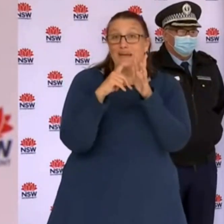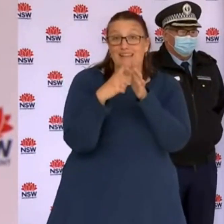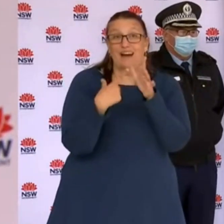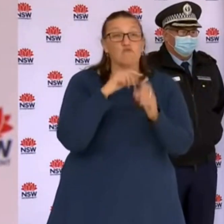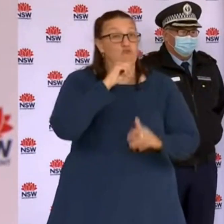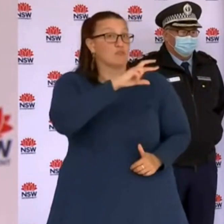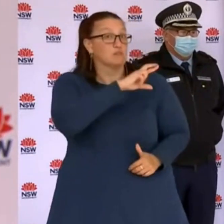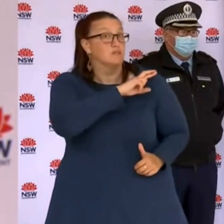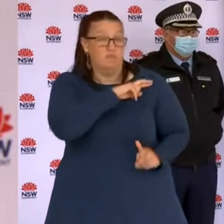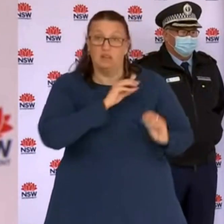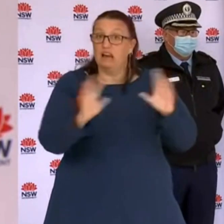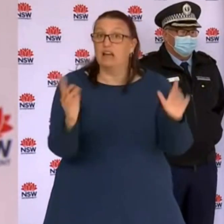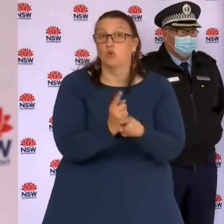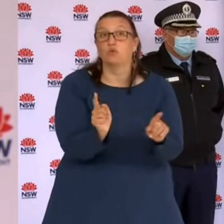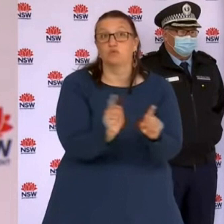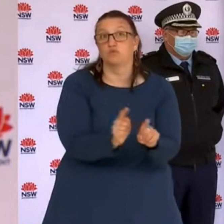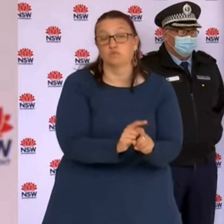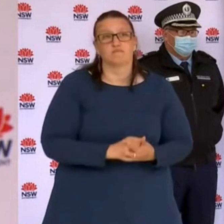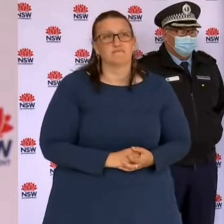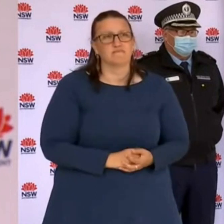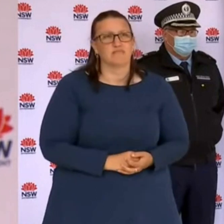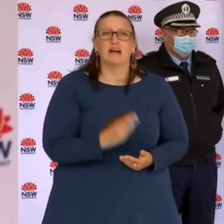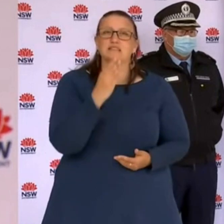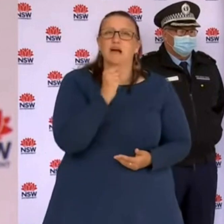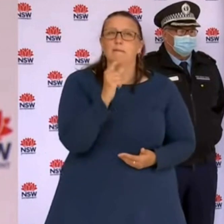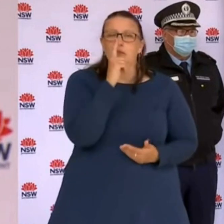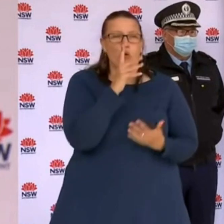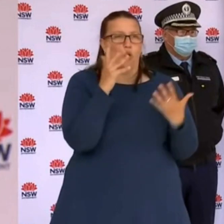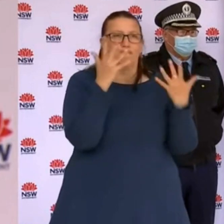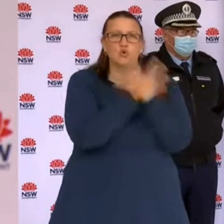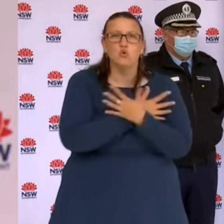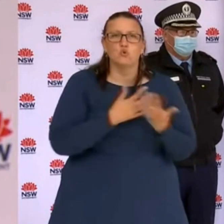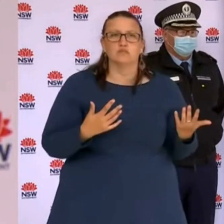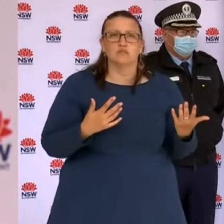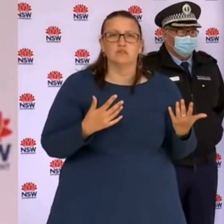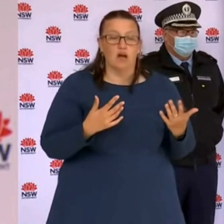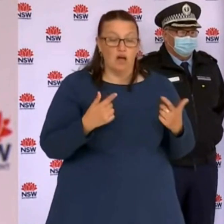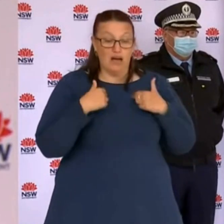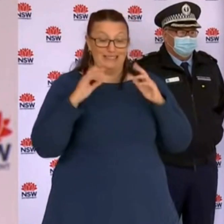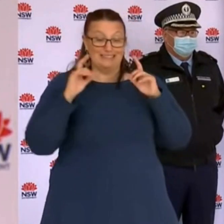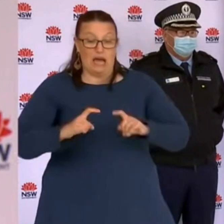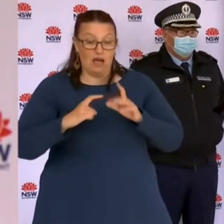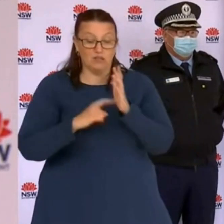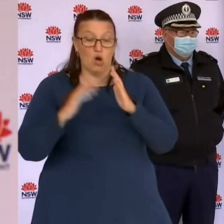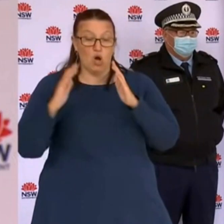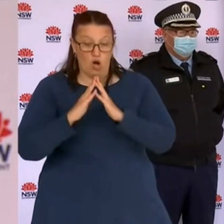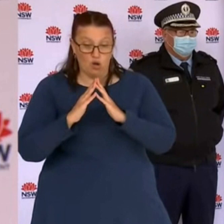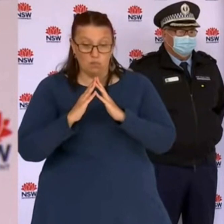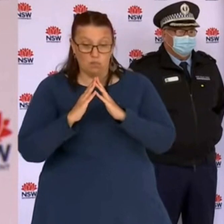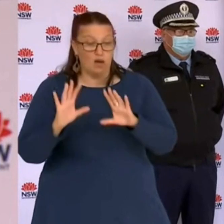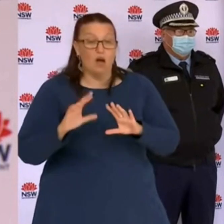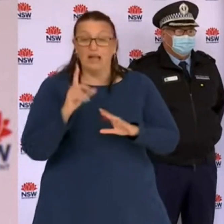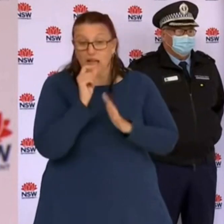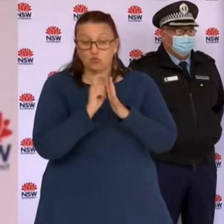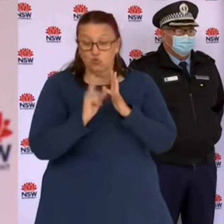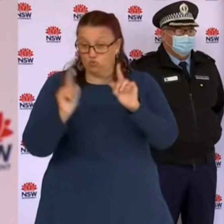There's also a little bit of confusion about what, if you're a close contact, can do versus a stay at home. So if public health